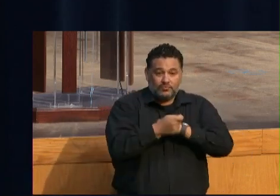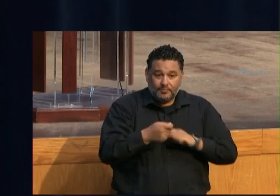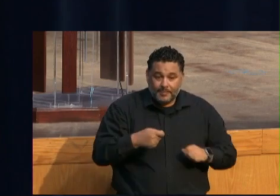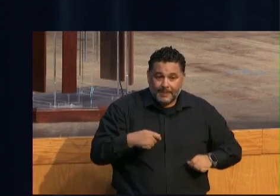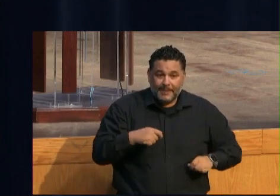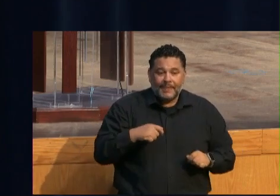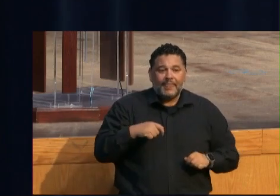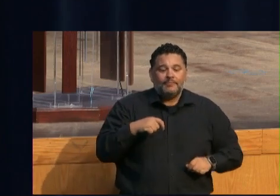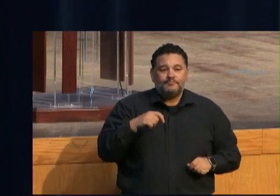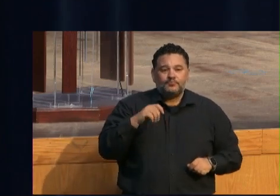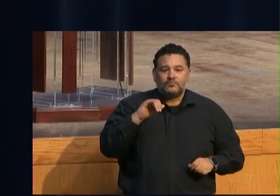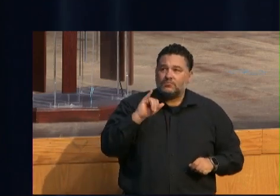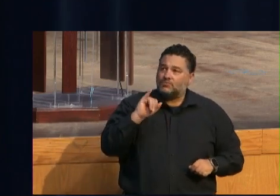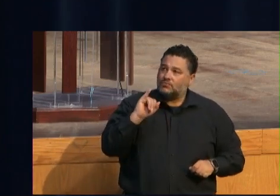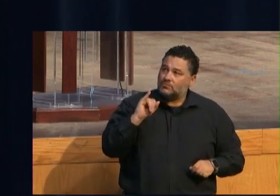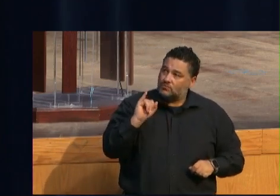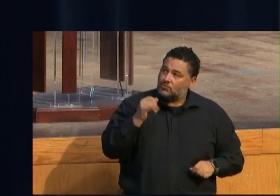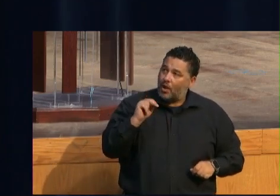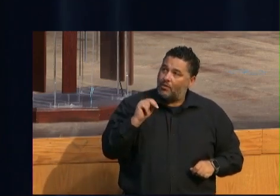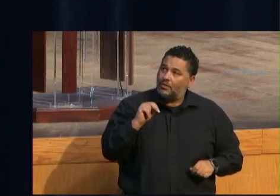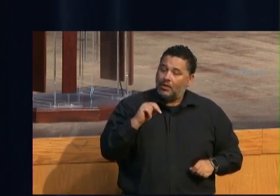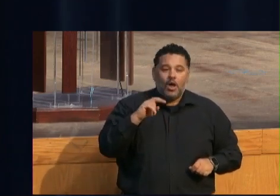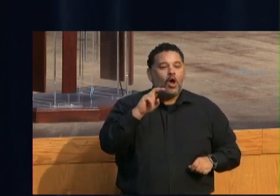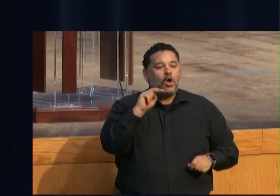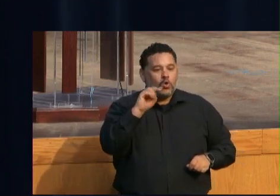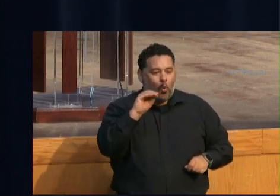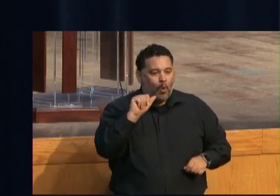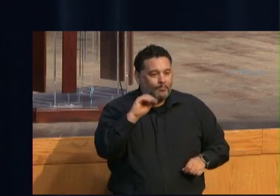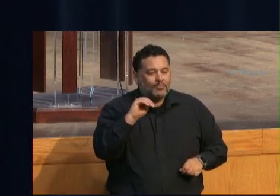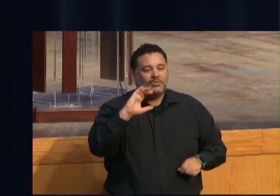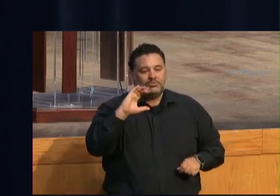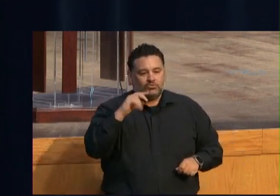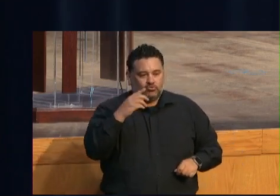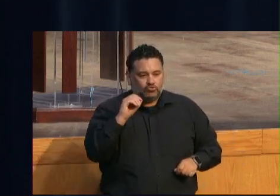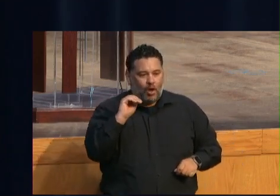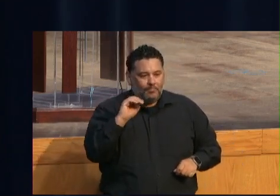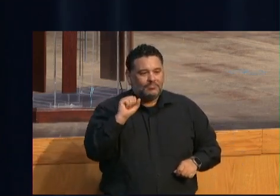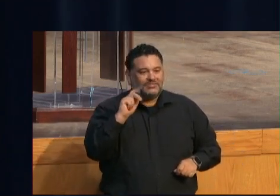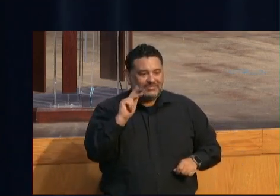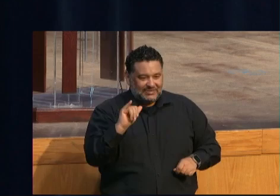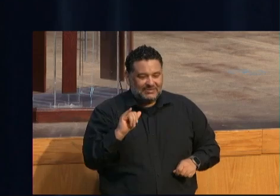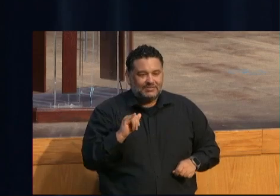the big name, probably still is one of the biggest names. Most people, especially in Arizona, recognize him.